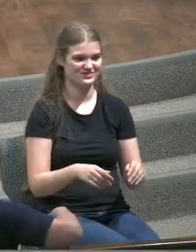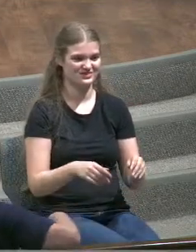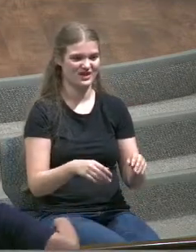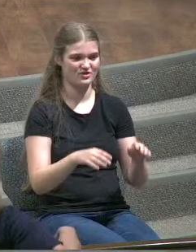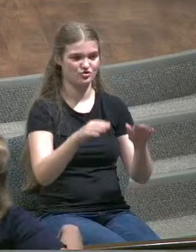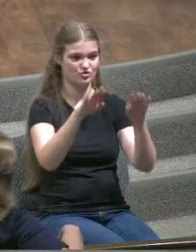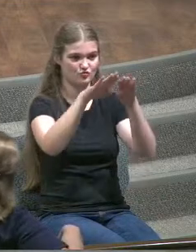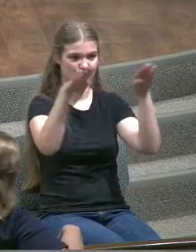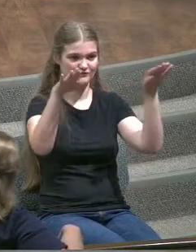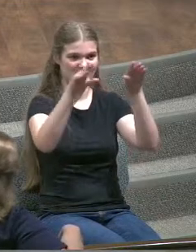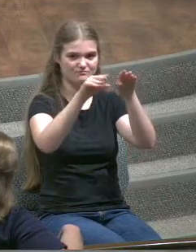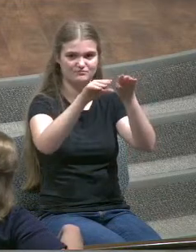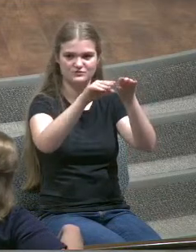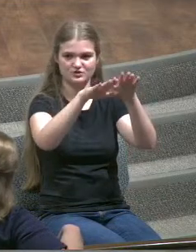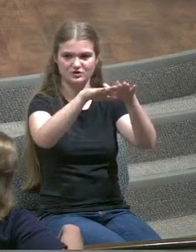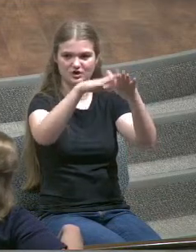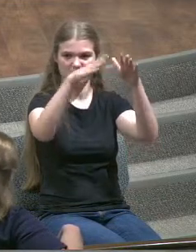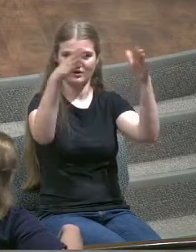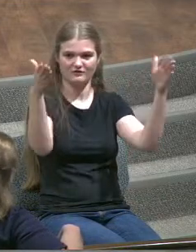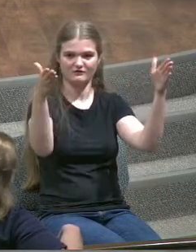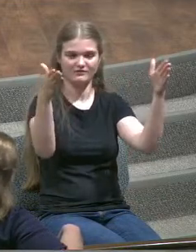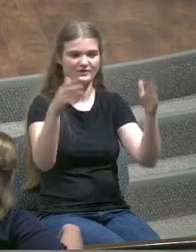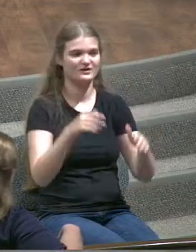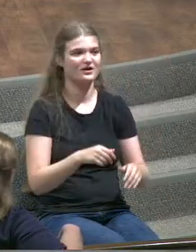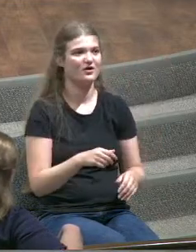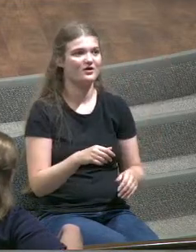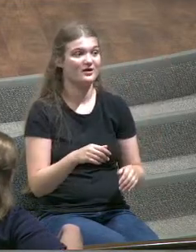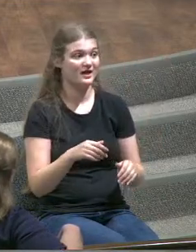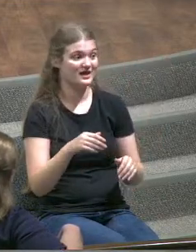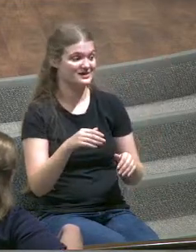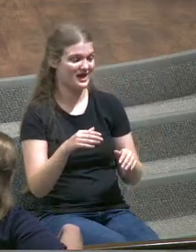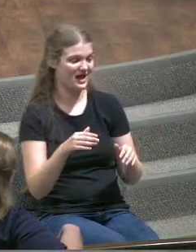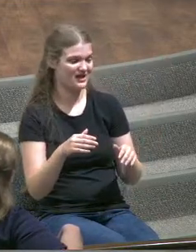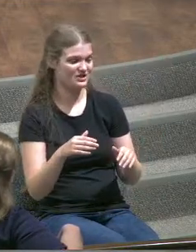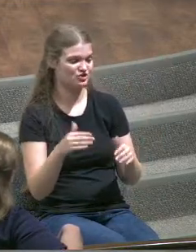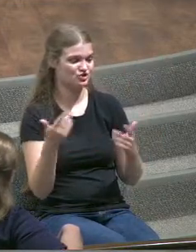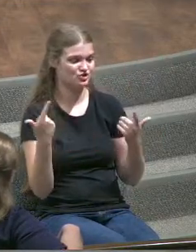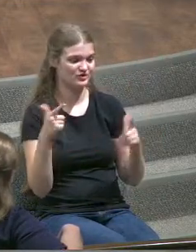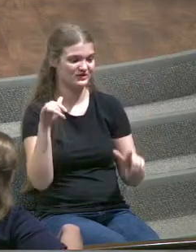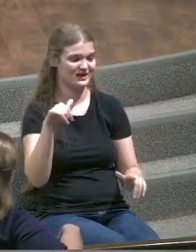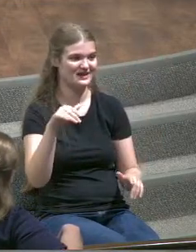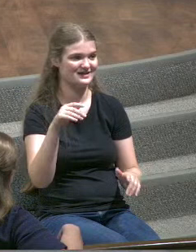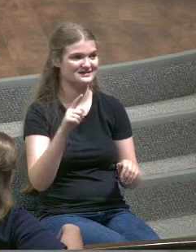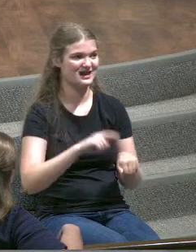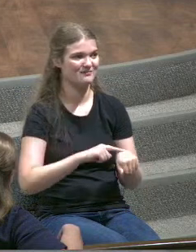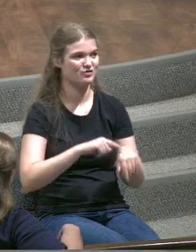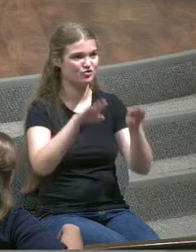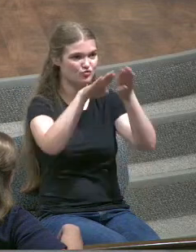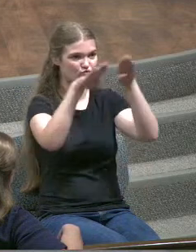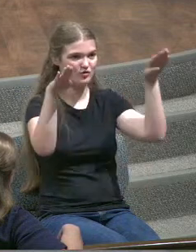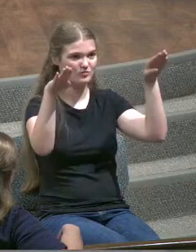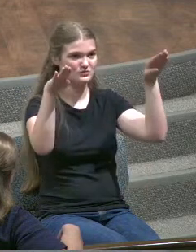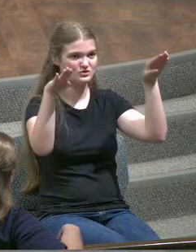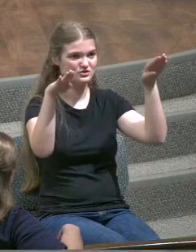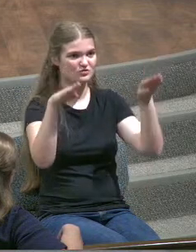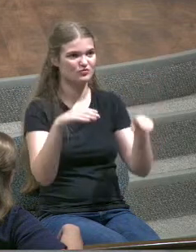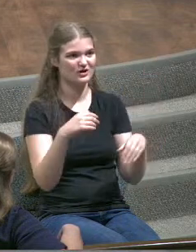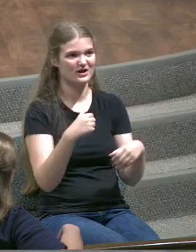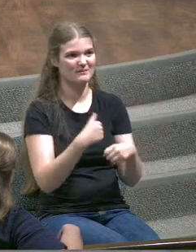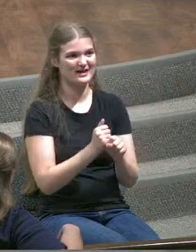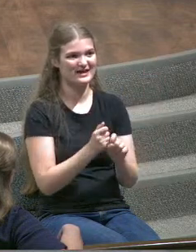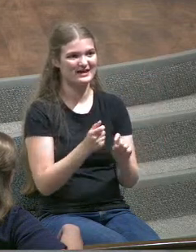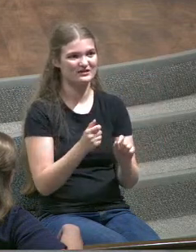you know, it was typical of houses of that time to be the roofs to be made of a combination of straw